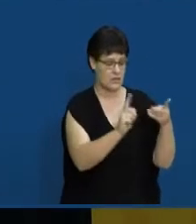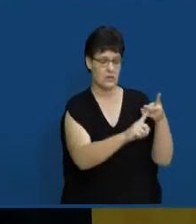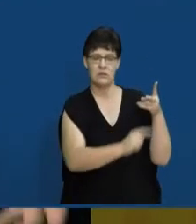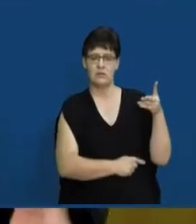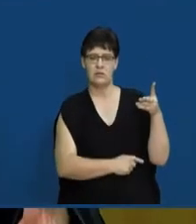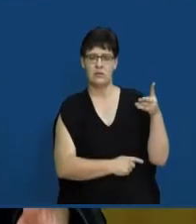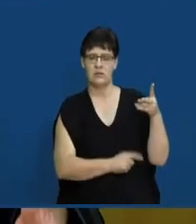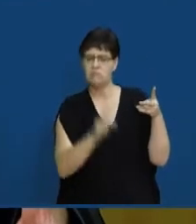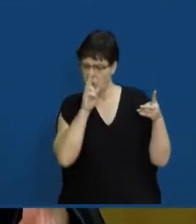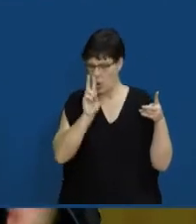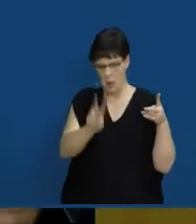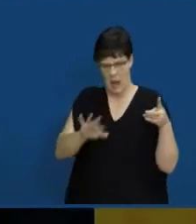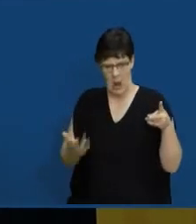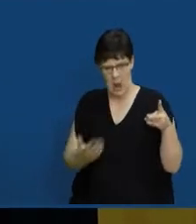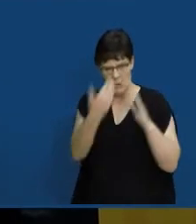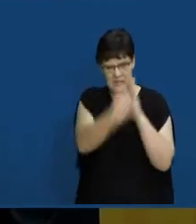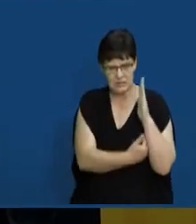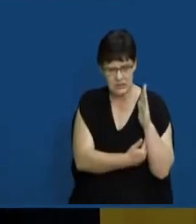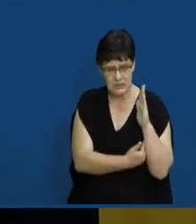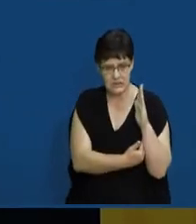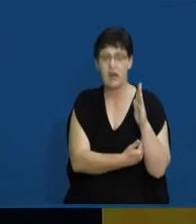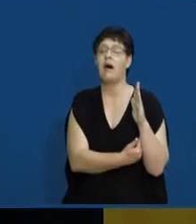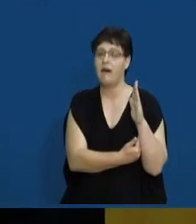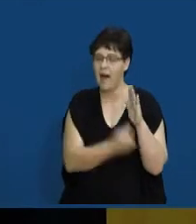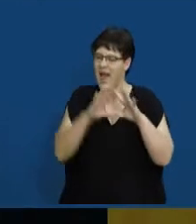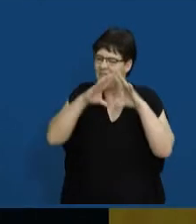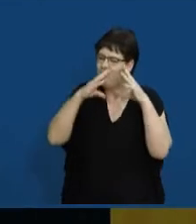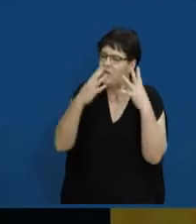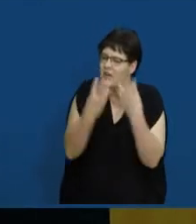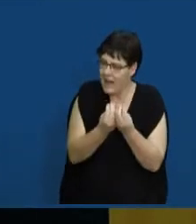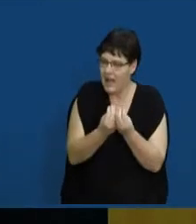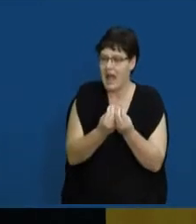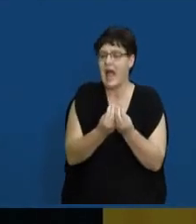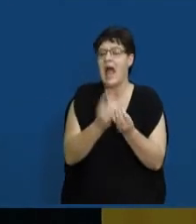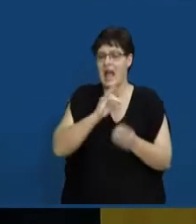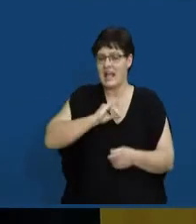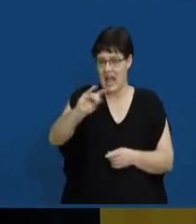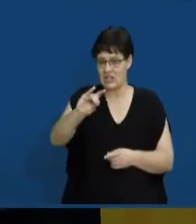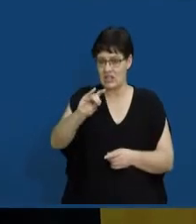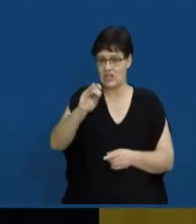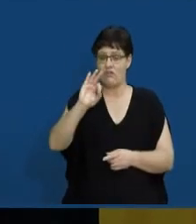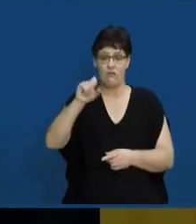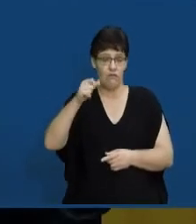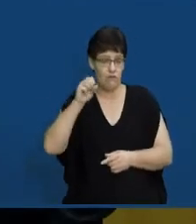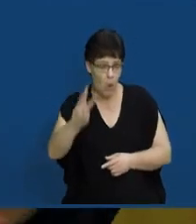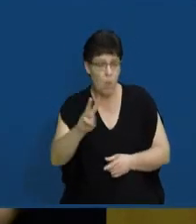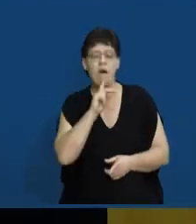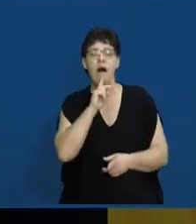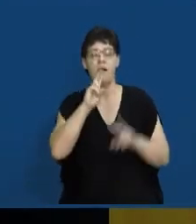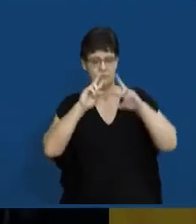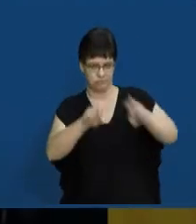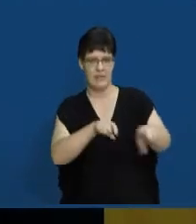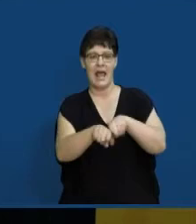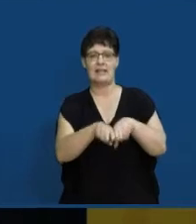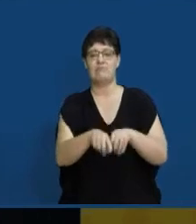face of the cash flow statement, everything with regards to the cash flow statement is definitely examinable. So this